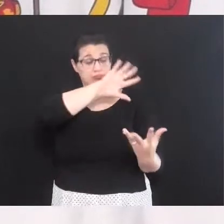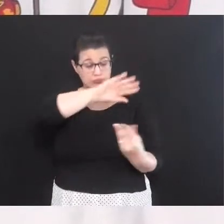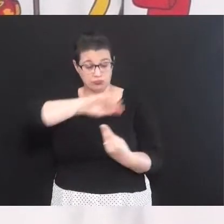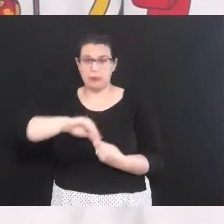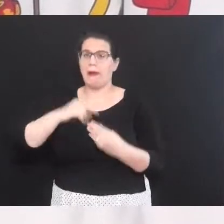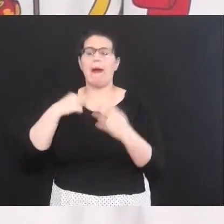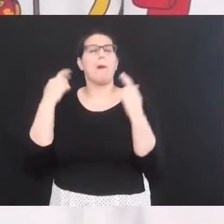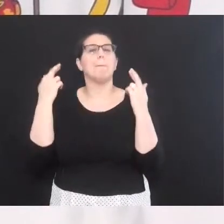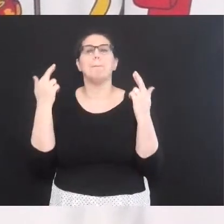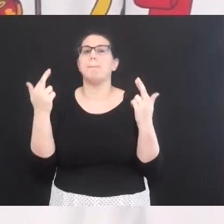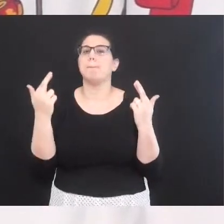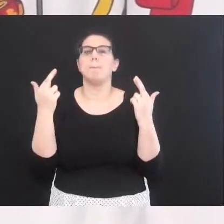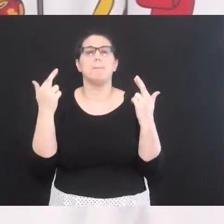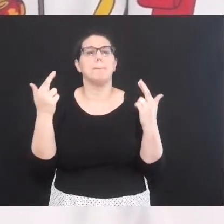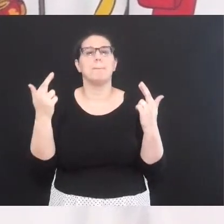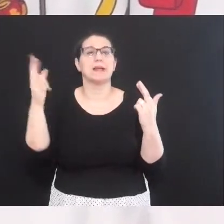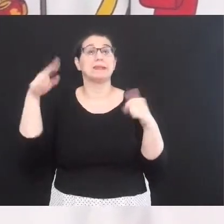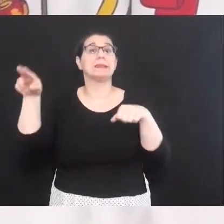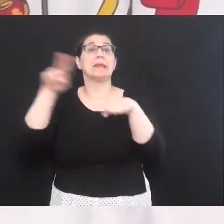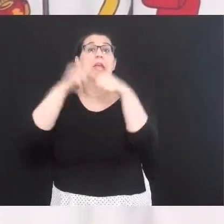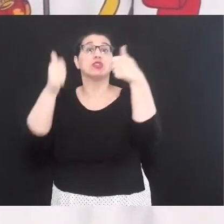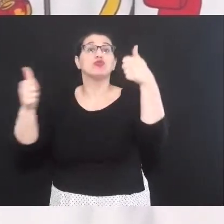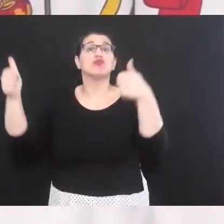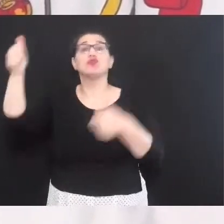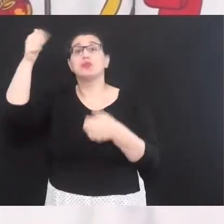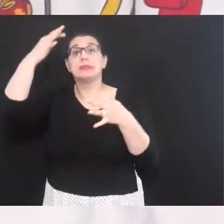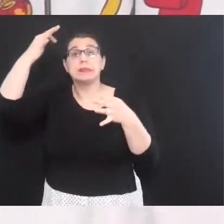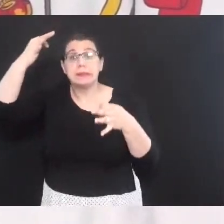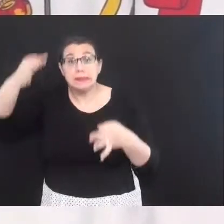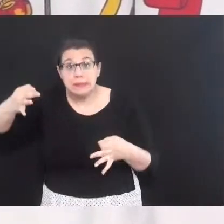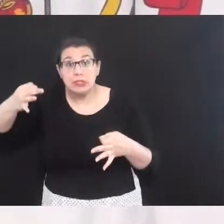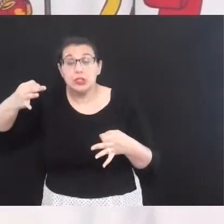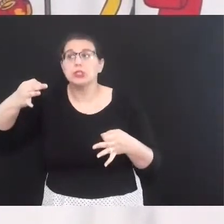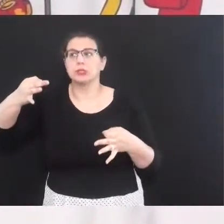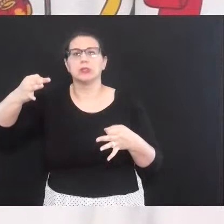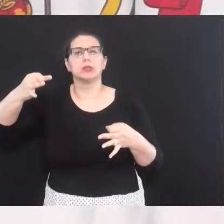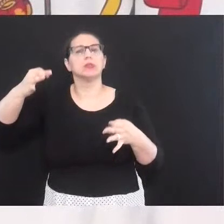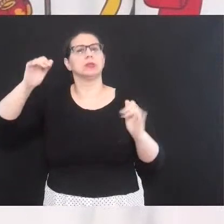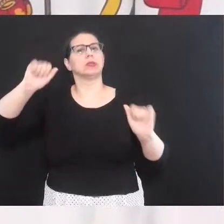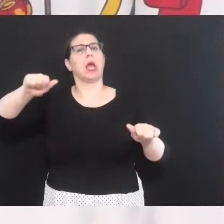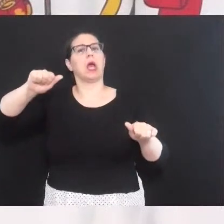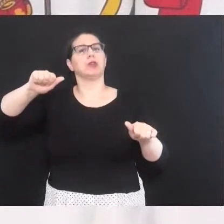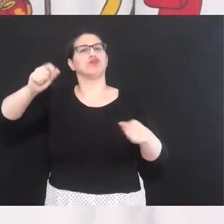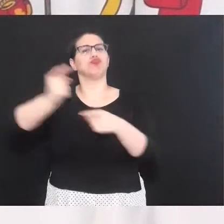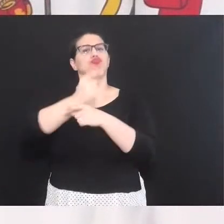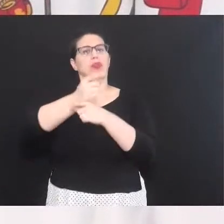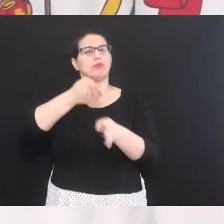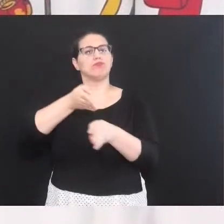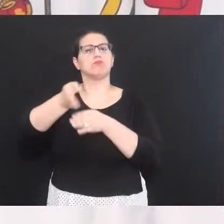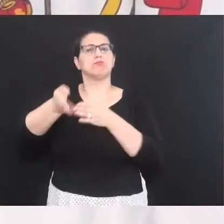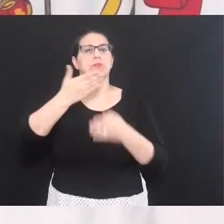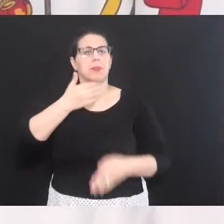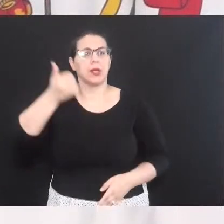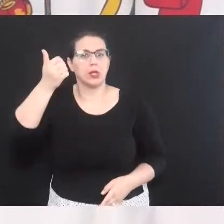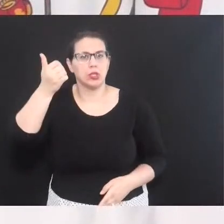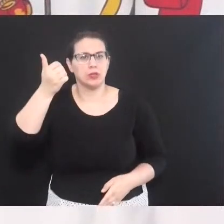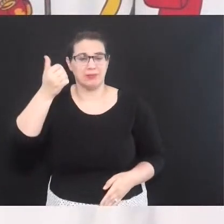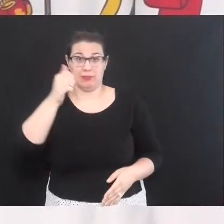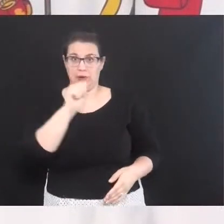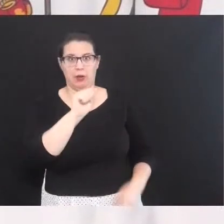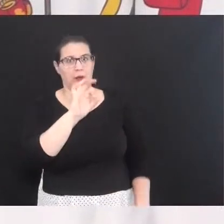our act together on a national basis from the national administration and our presidency. I mean, the Afghanistan thing